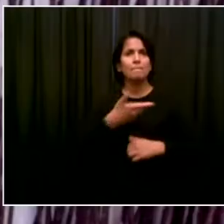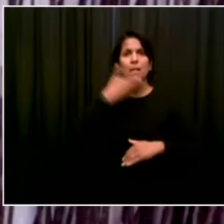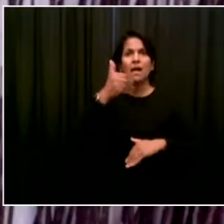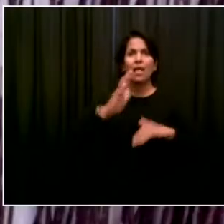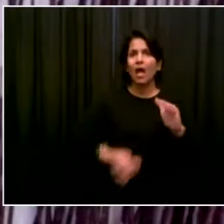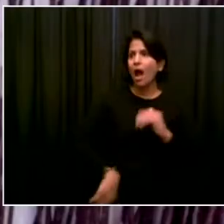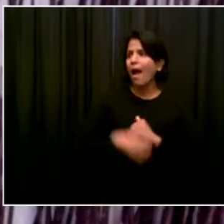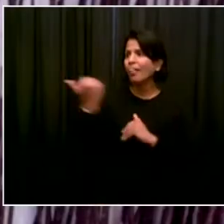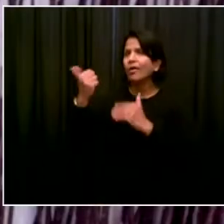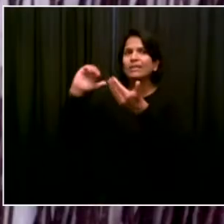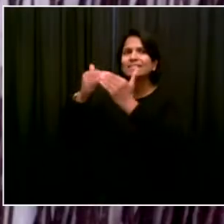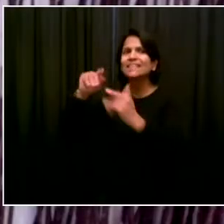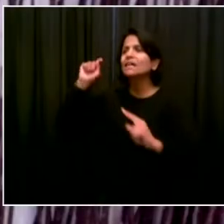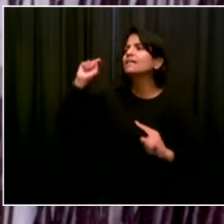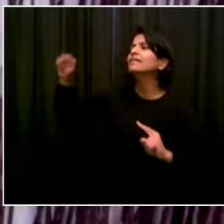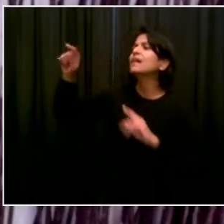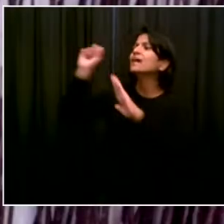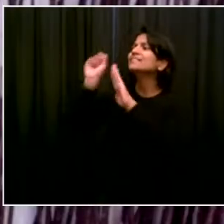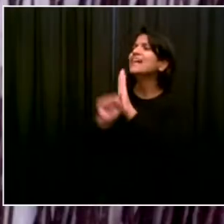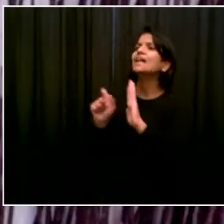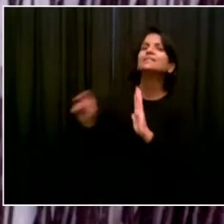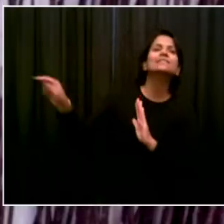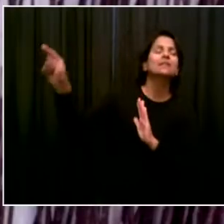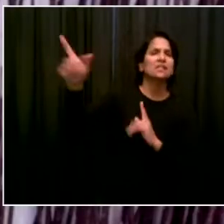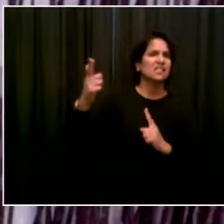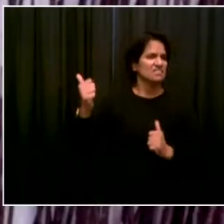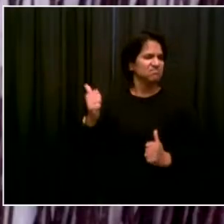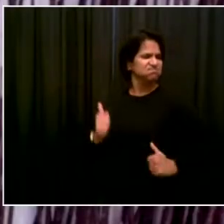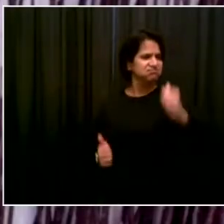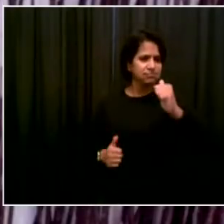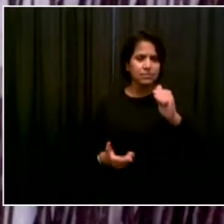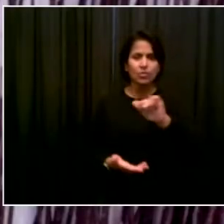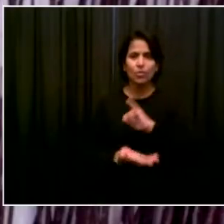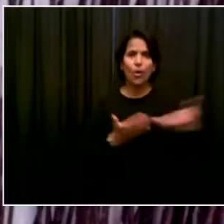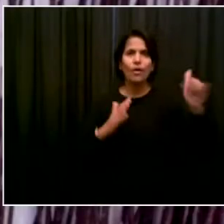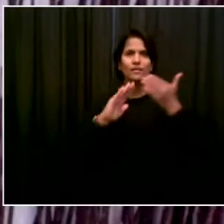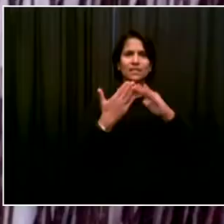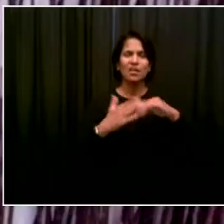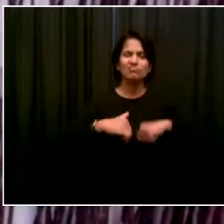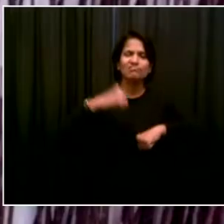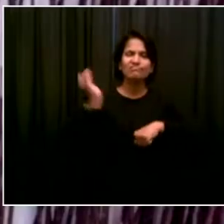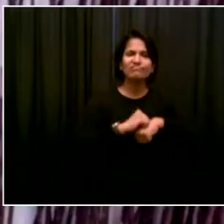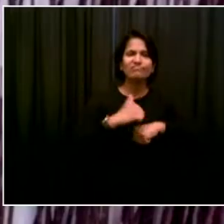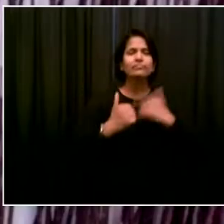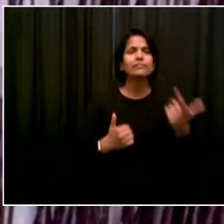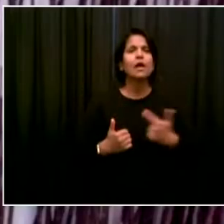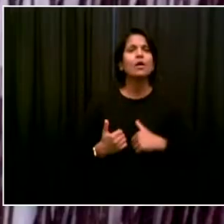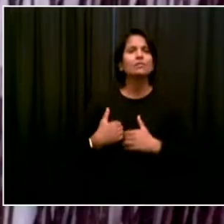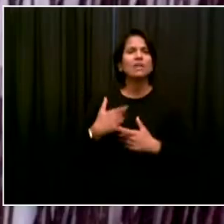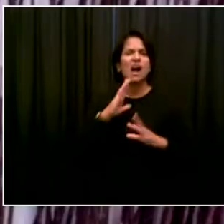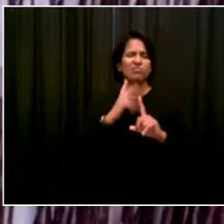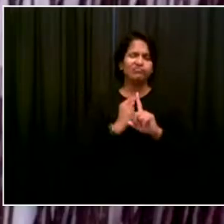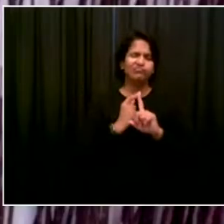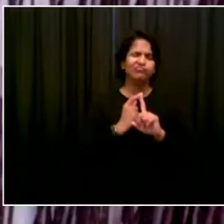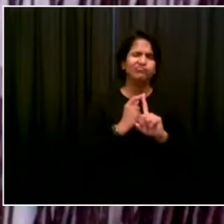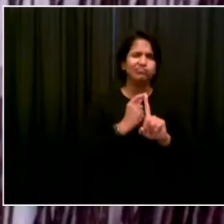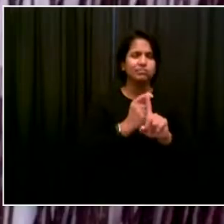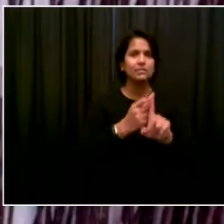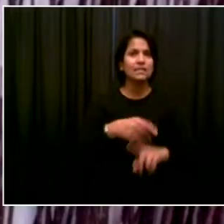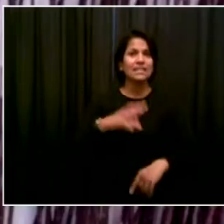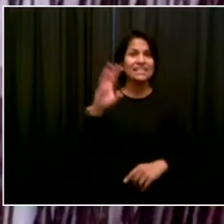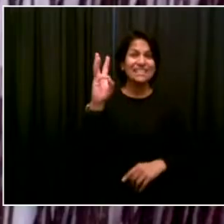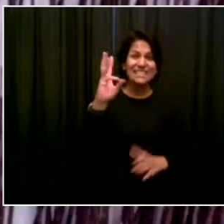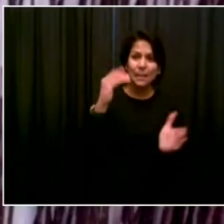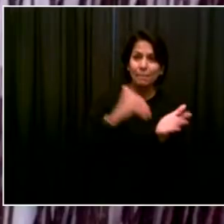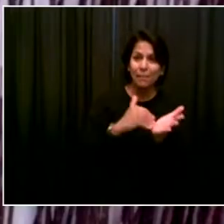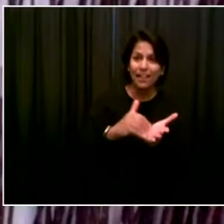And it's why we have already almost 2/3 of the entire population of the city fully vaccinated, which puts us ahead of